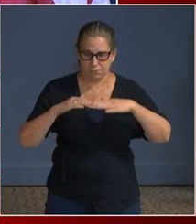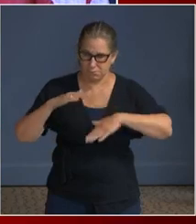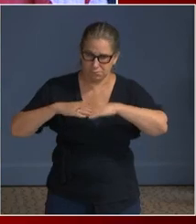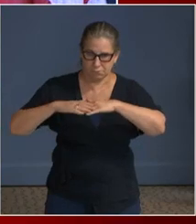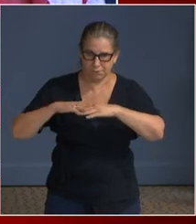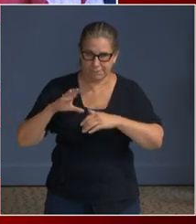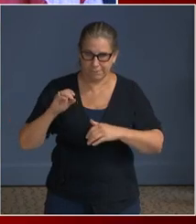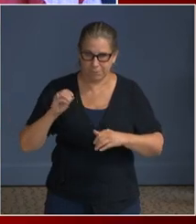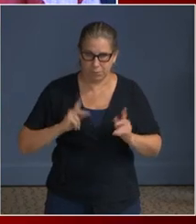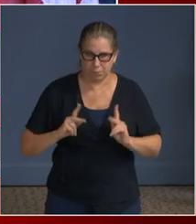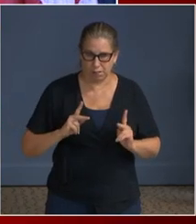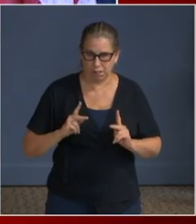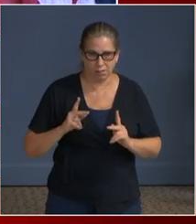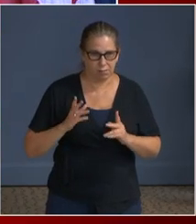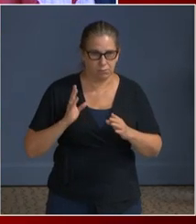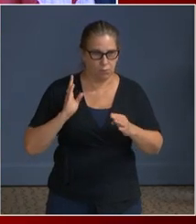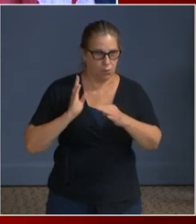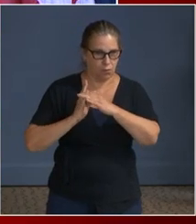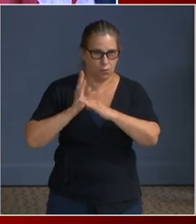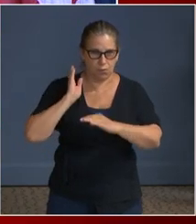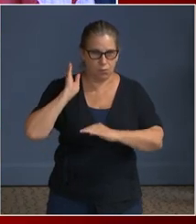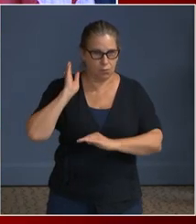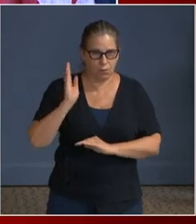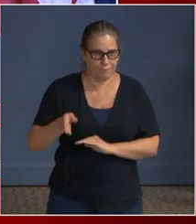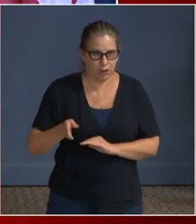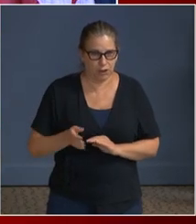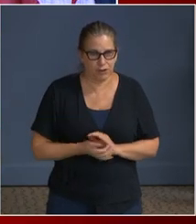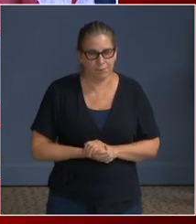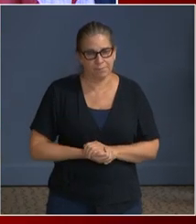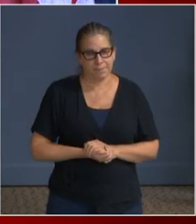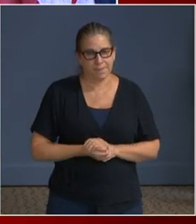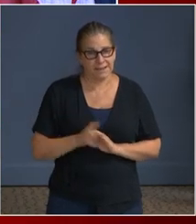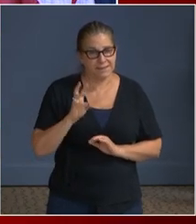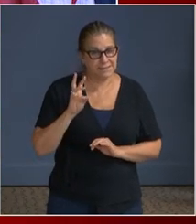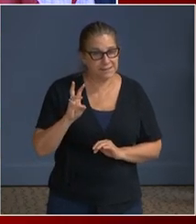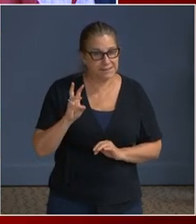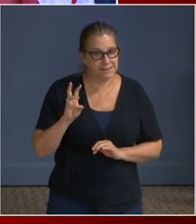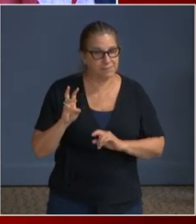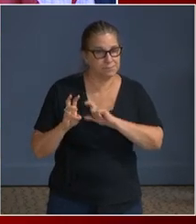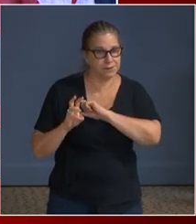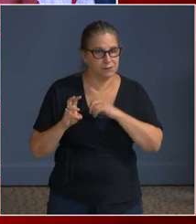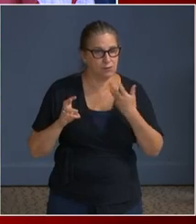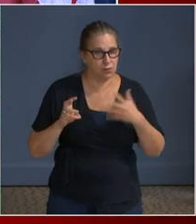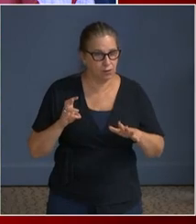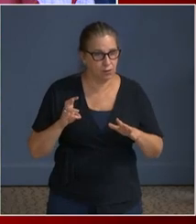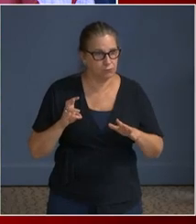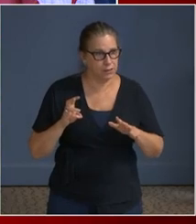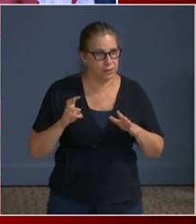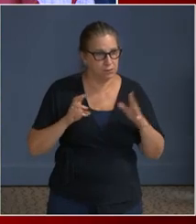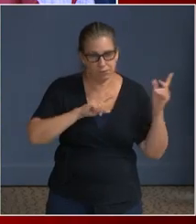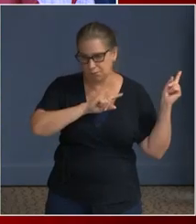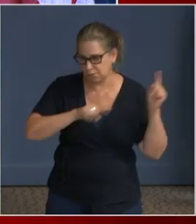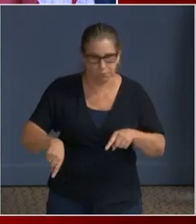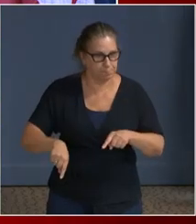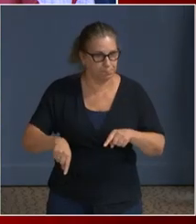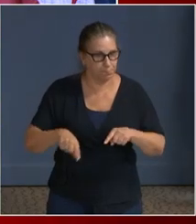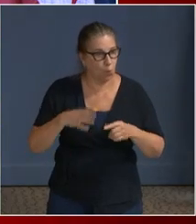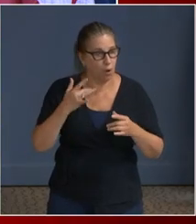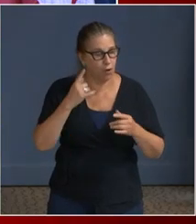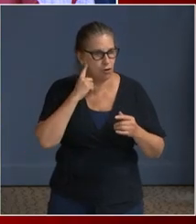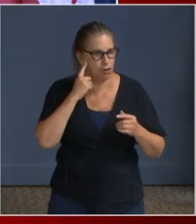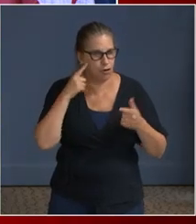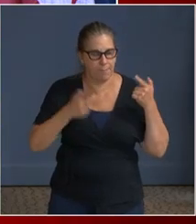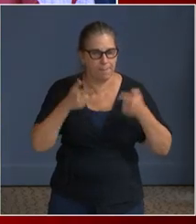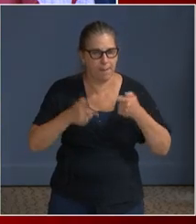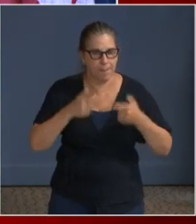August 9th, 6 district officers who were already on the scene heard multiple gunshots. They located